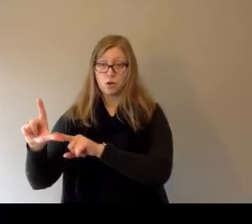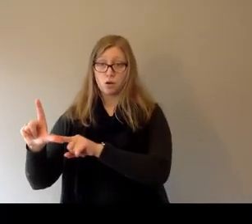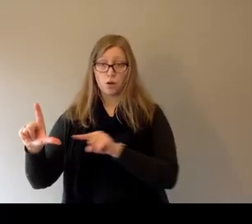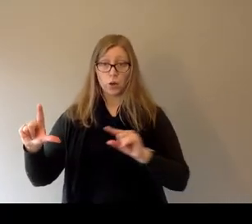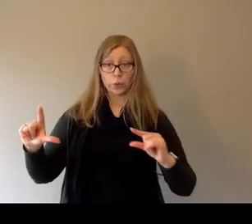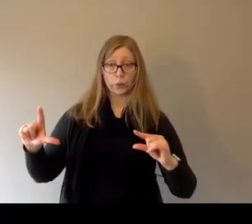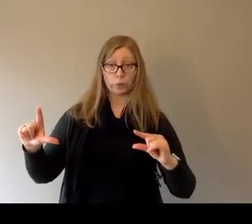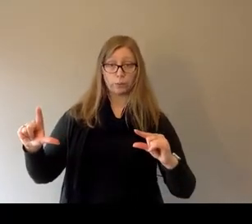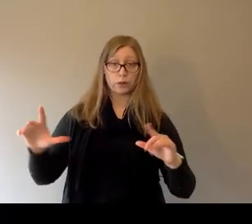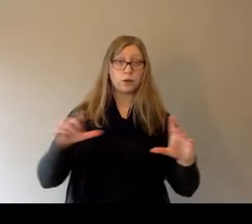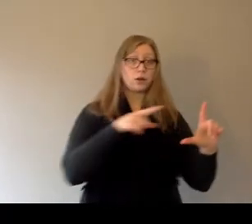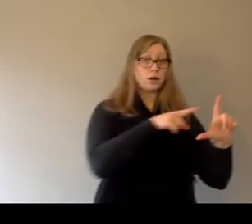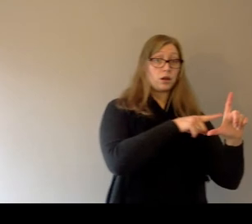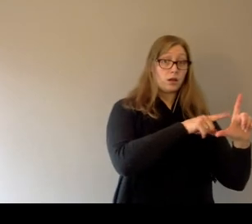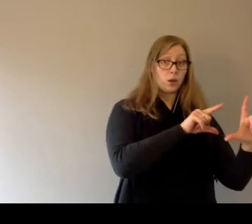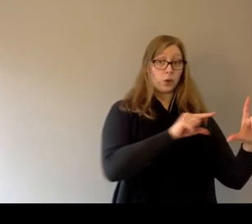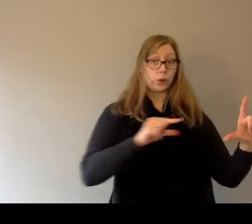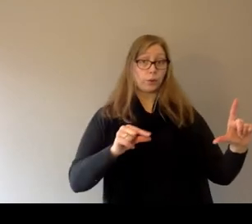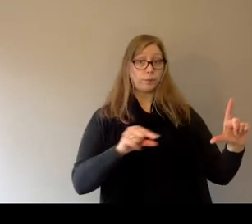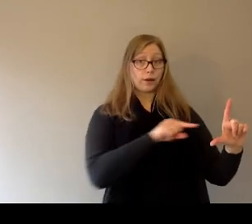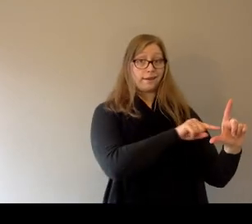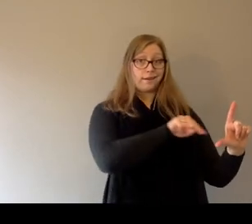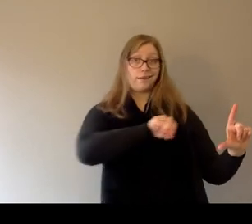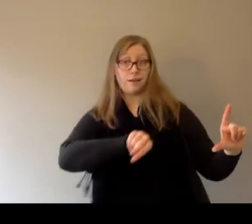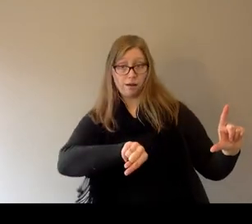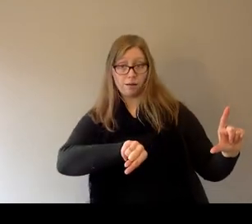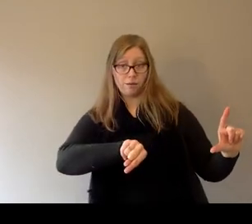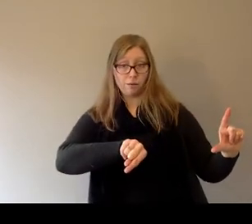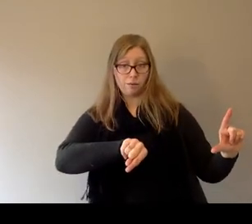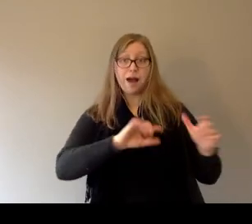and that's by the reflexive